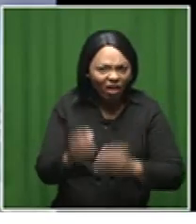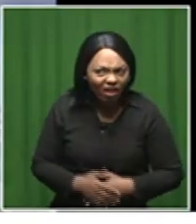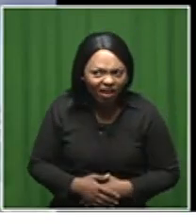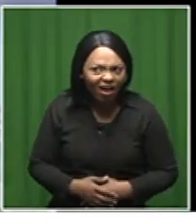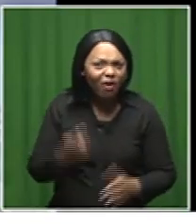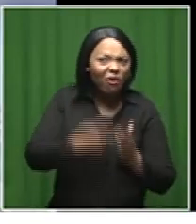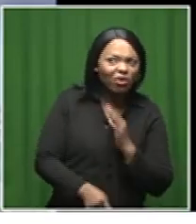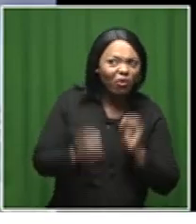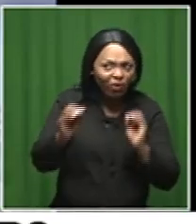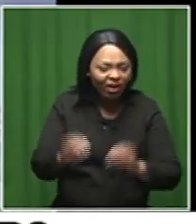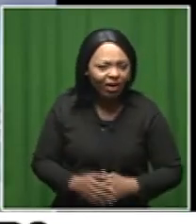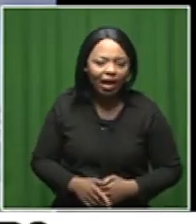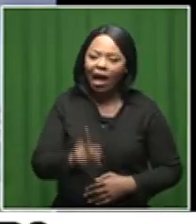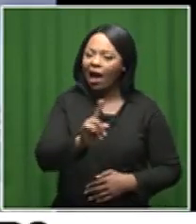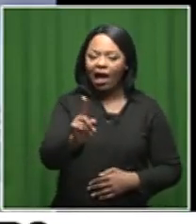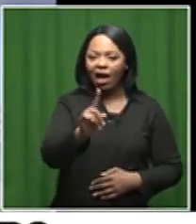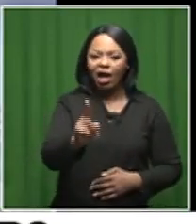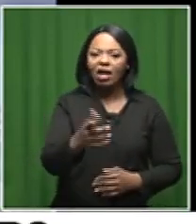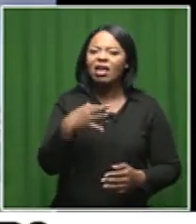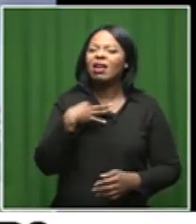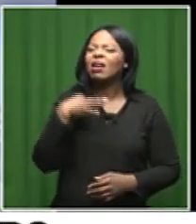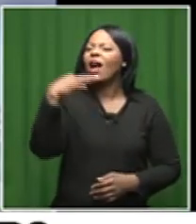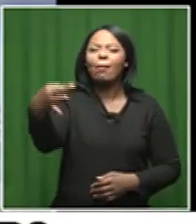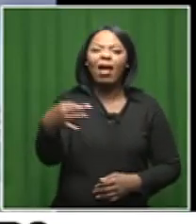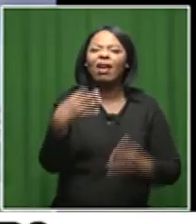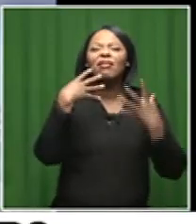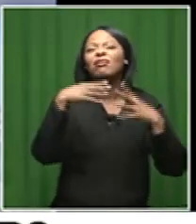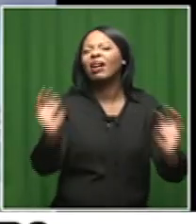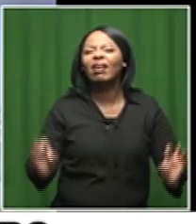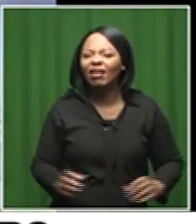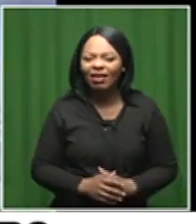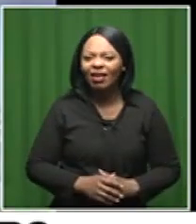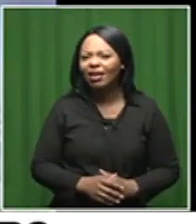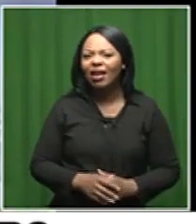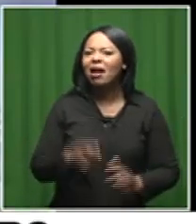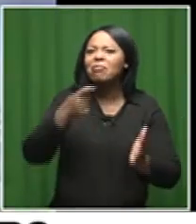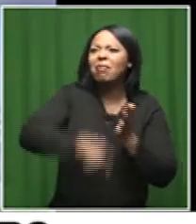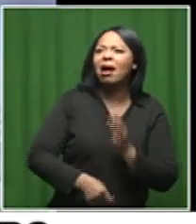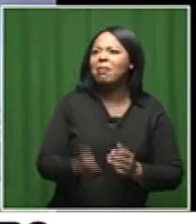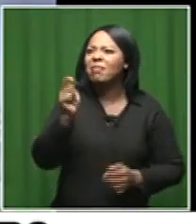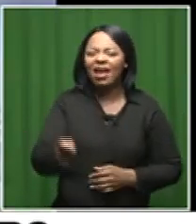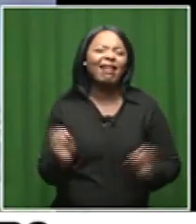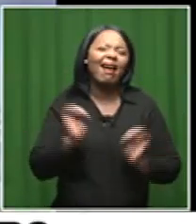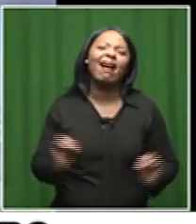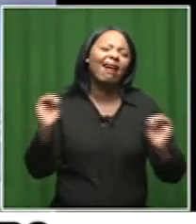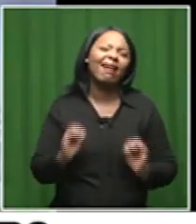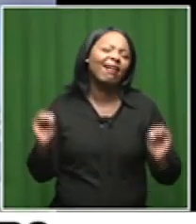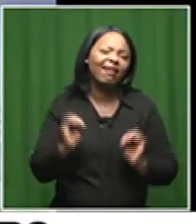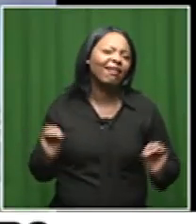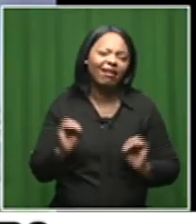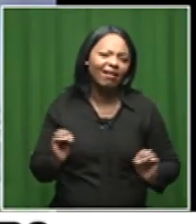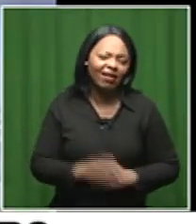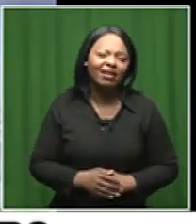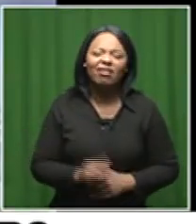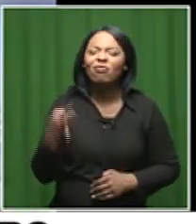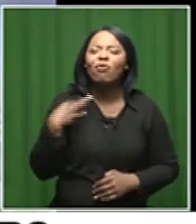great news is it is completely free to apply. There's absolutely no cost involved at any part of the process. And